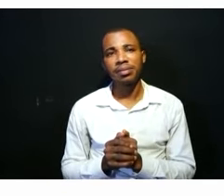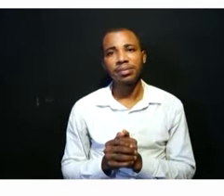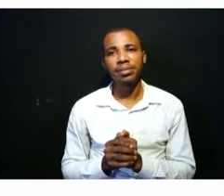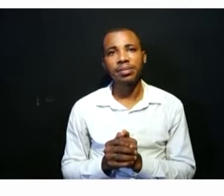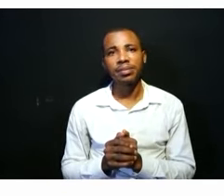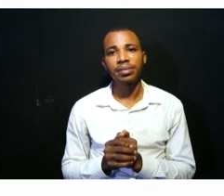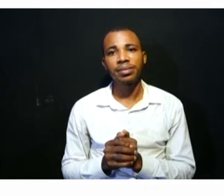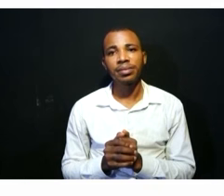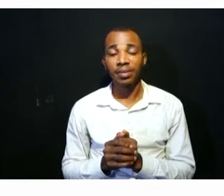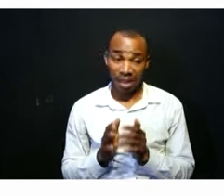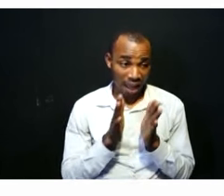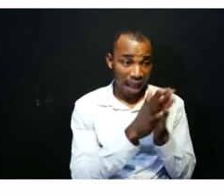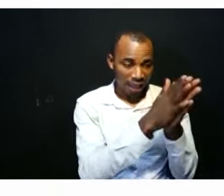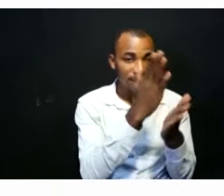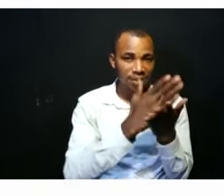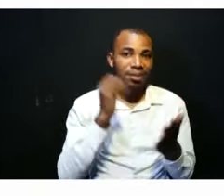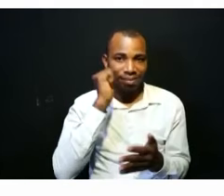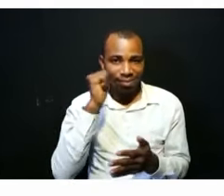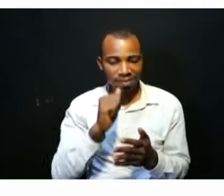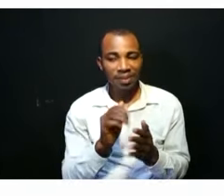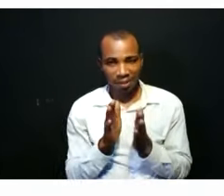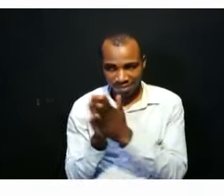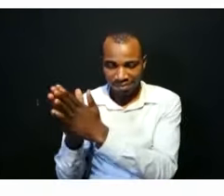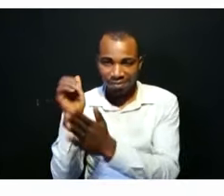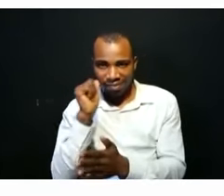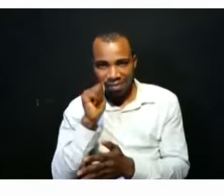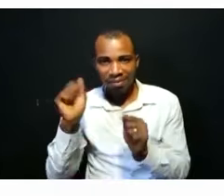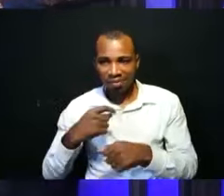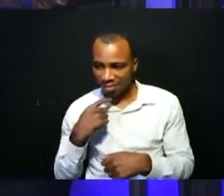You can ask some of the ladies, they will tell you.